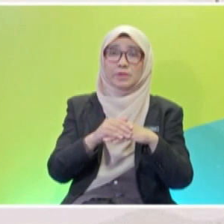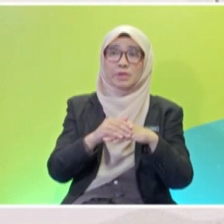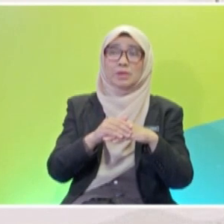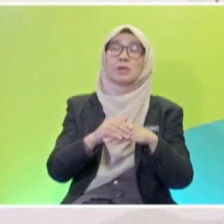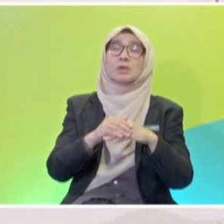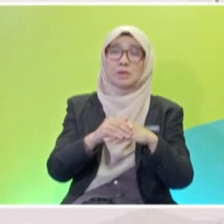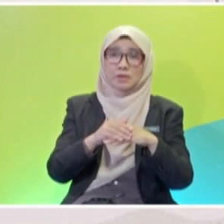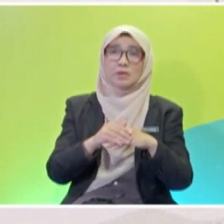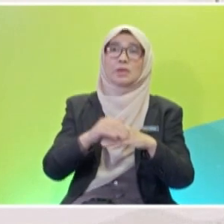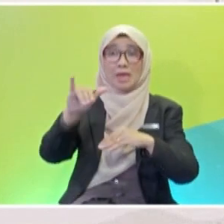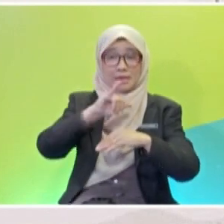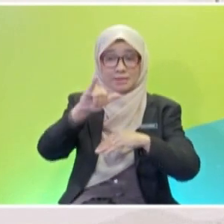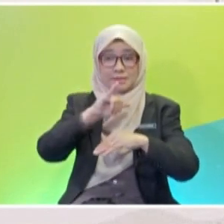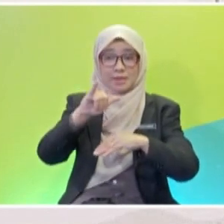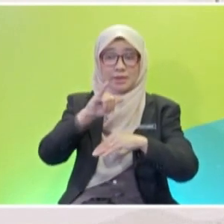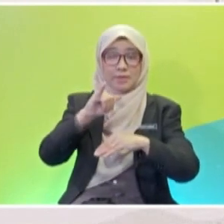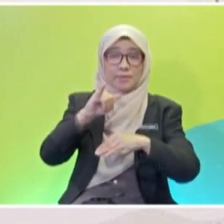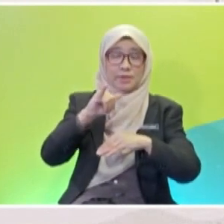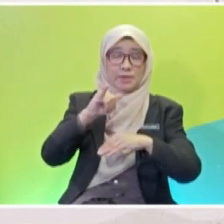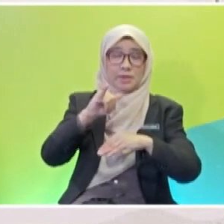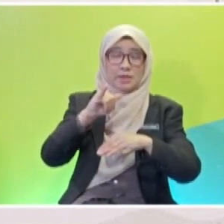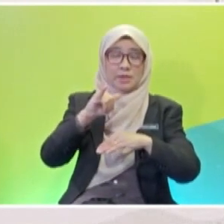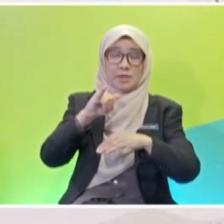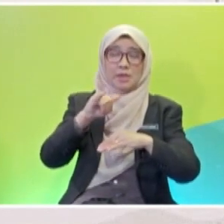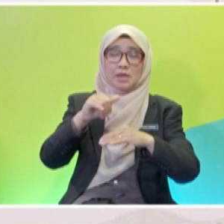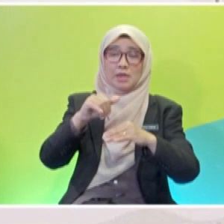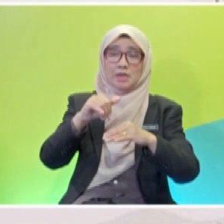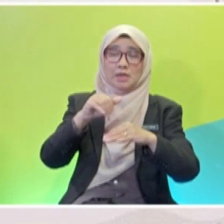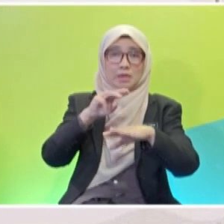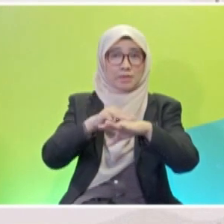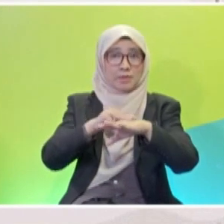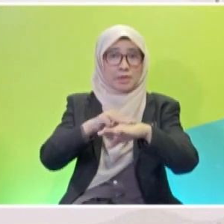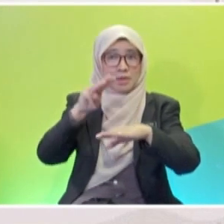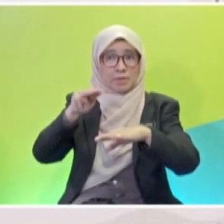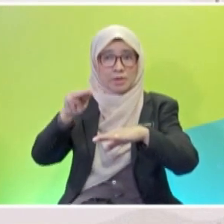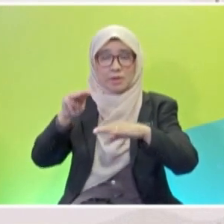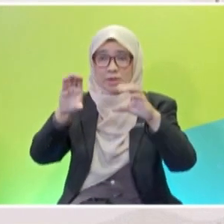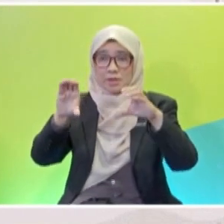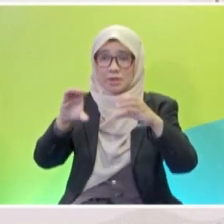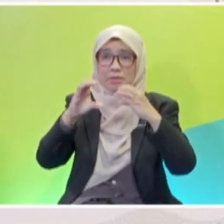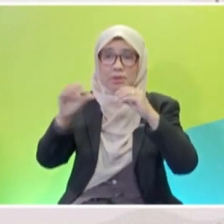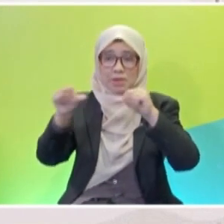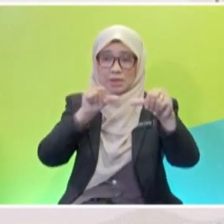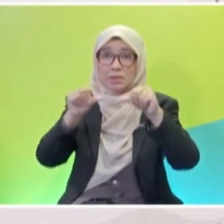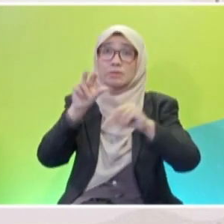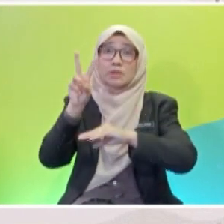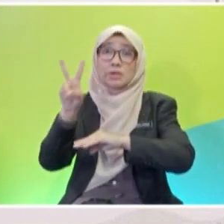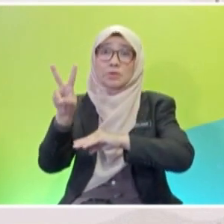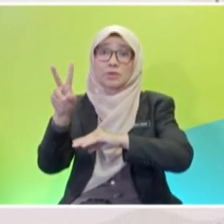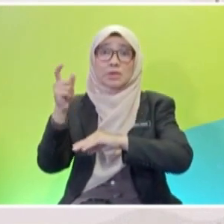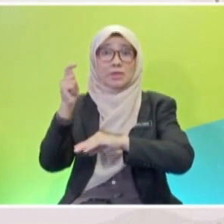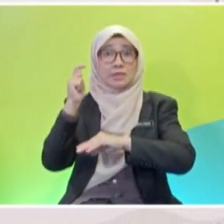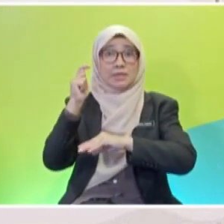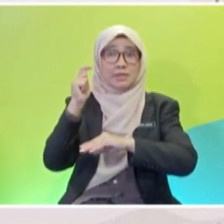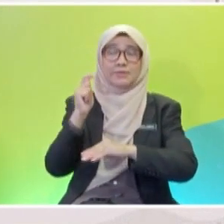now. Okay. The techniques is the same. Read the text, scan it first, quickly get a general idea, and then only you go to